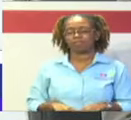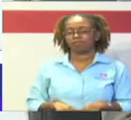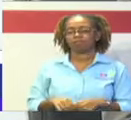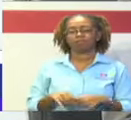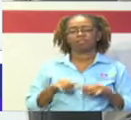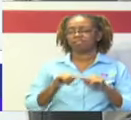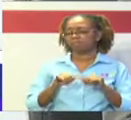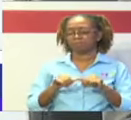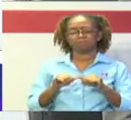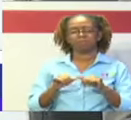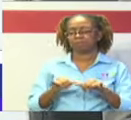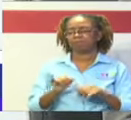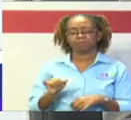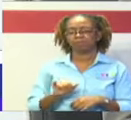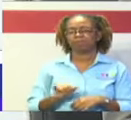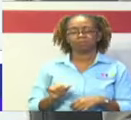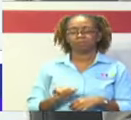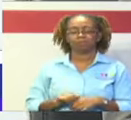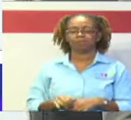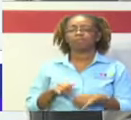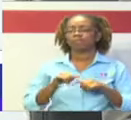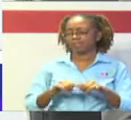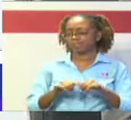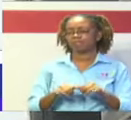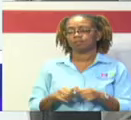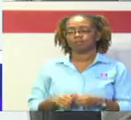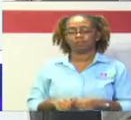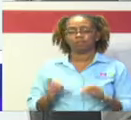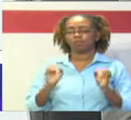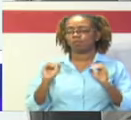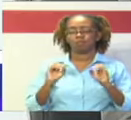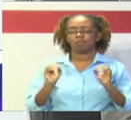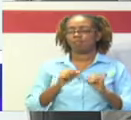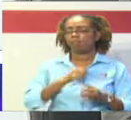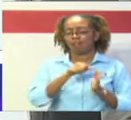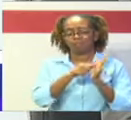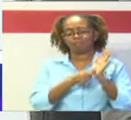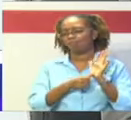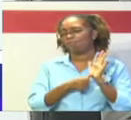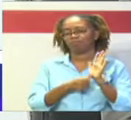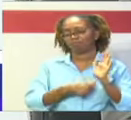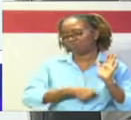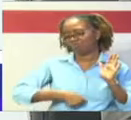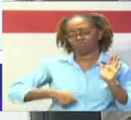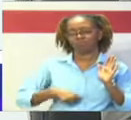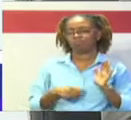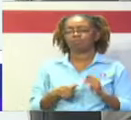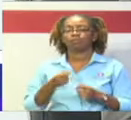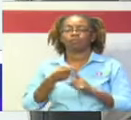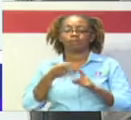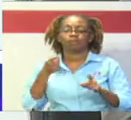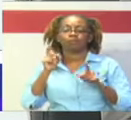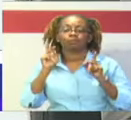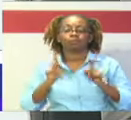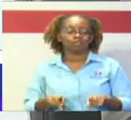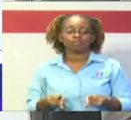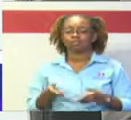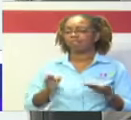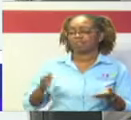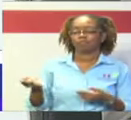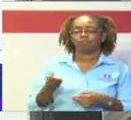as is. I'd like you, though, to just sort of restate or shorten or reframe that first question so I can respond to it a little better. I want to clarify